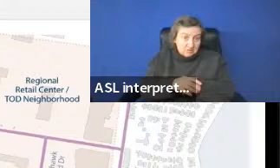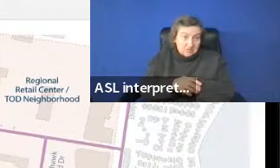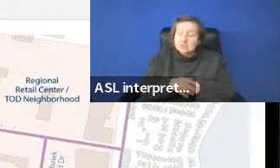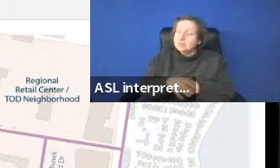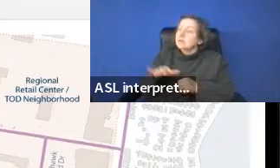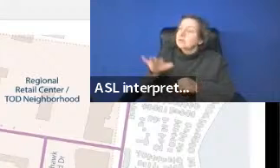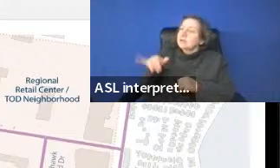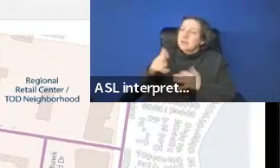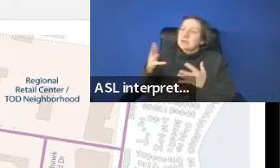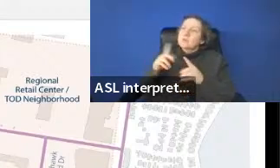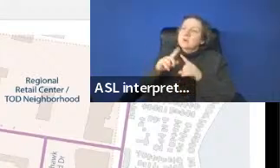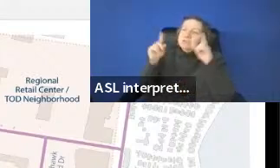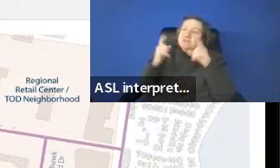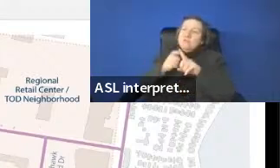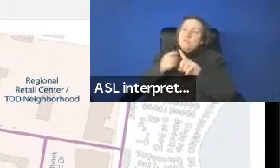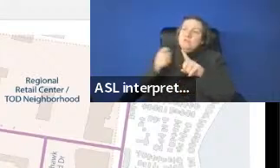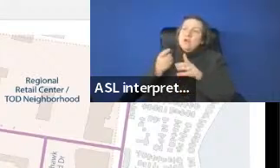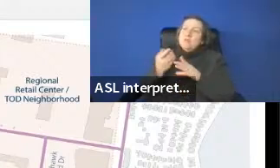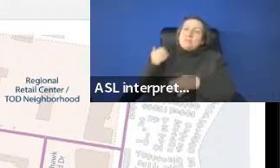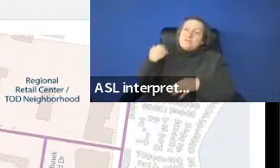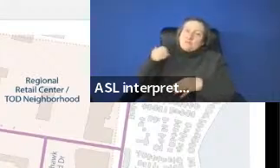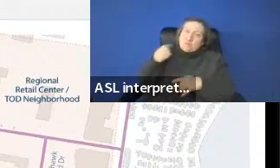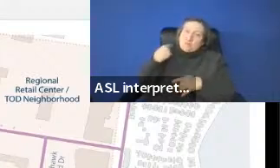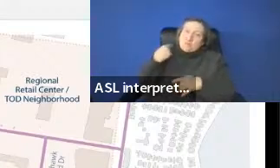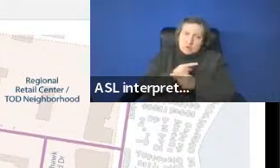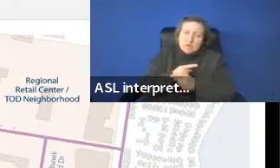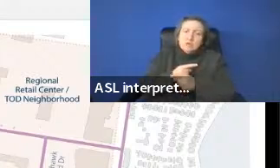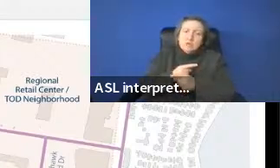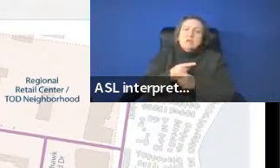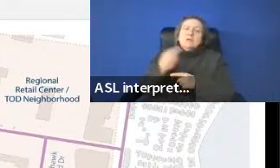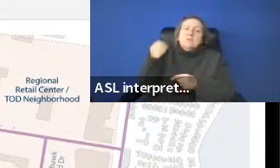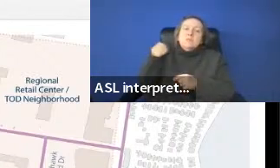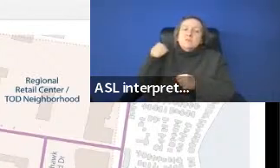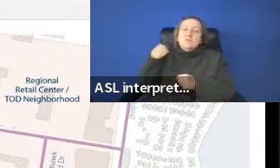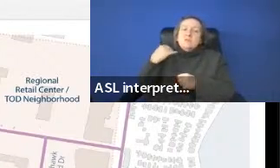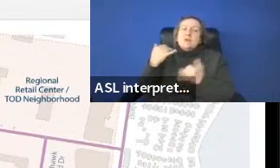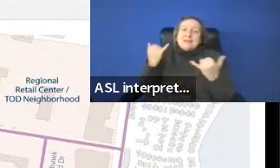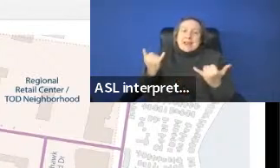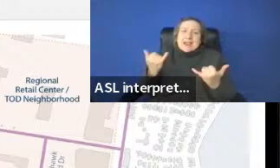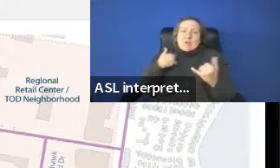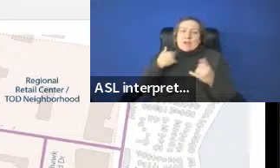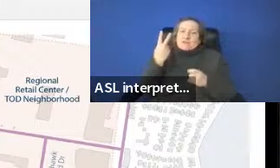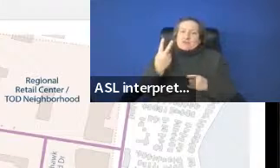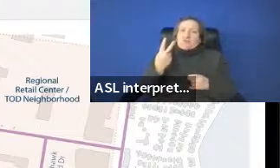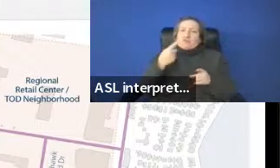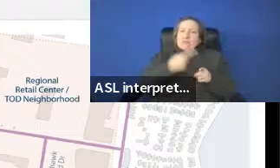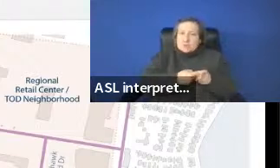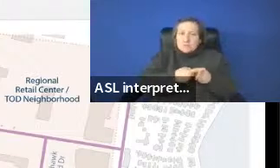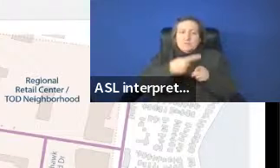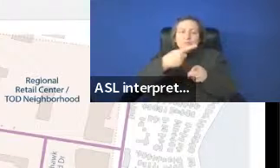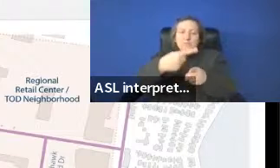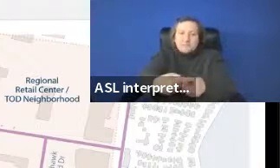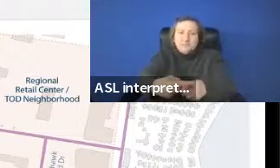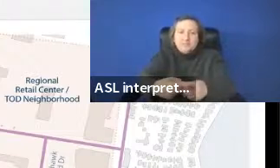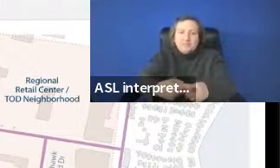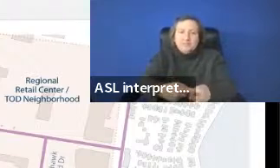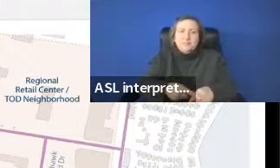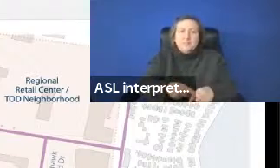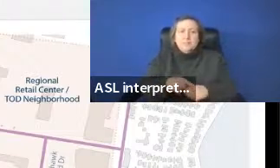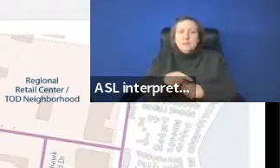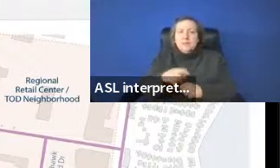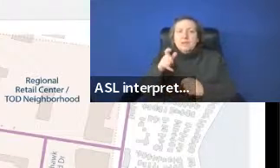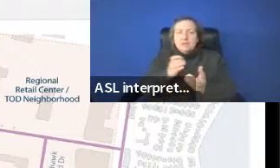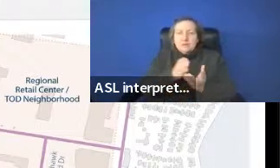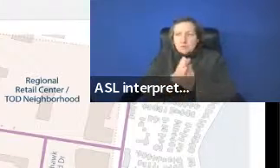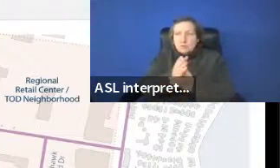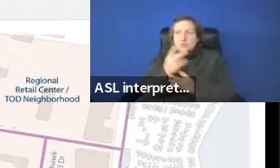That's the difference from the previous ones that we showed, whereas there's 2 intersections that they would go